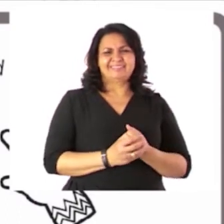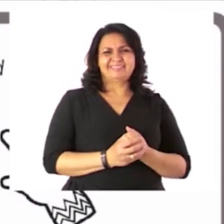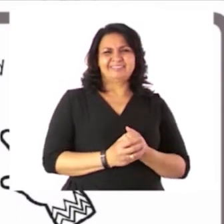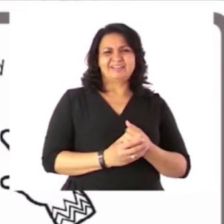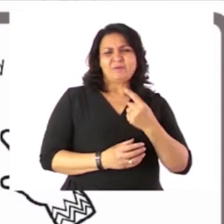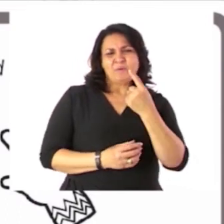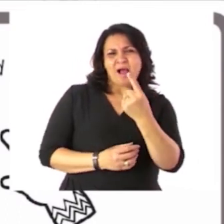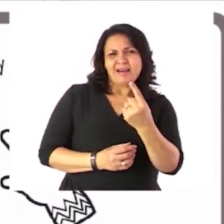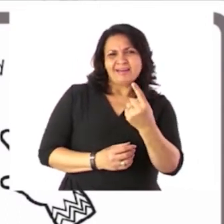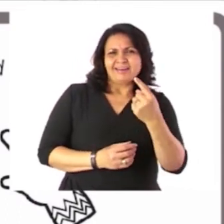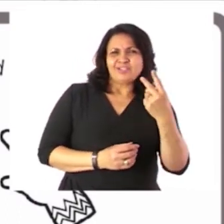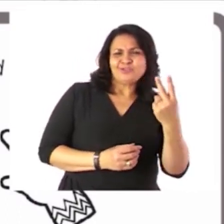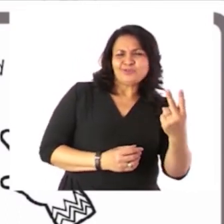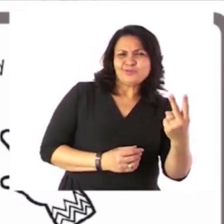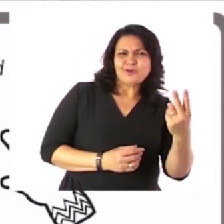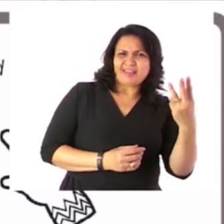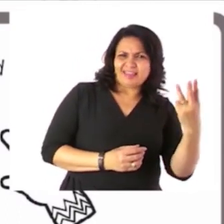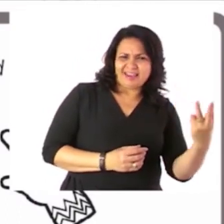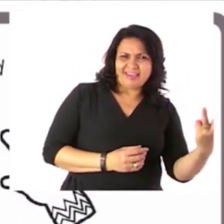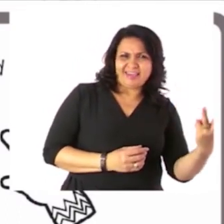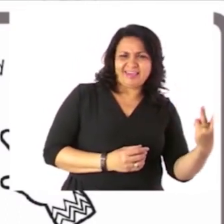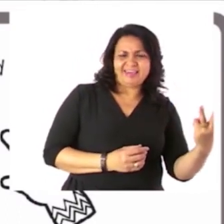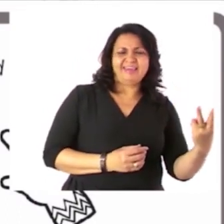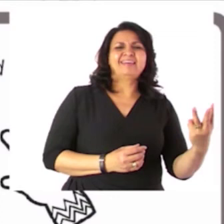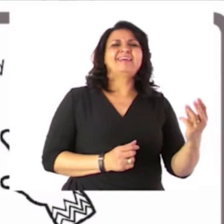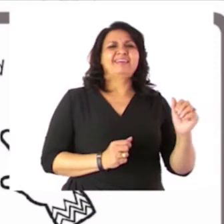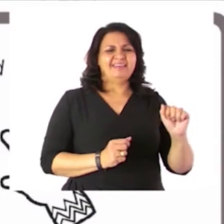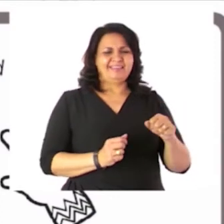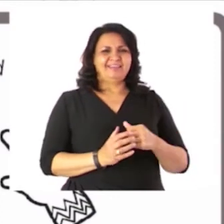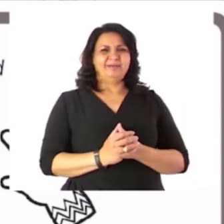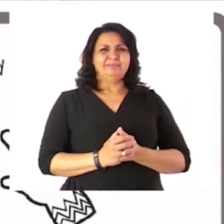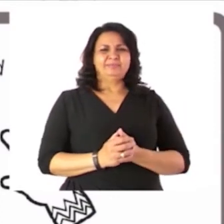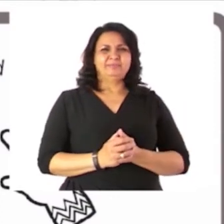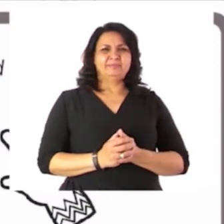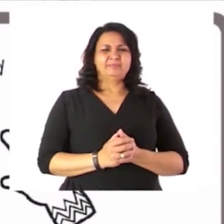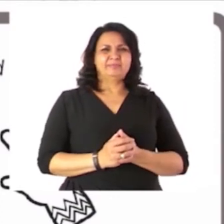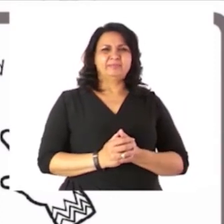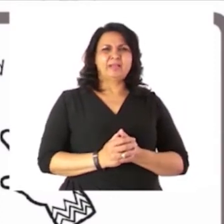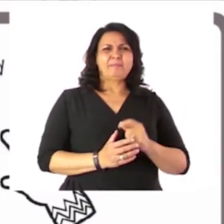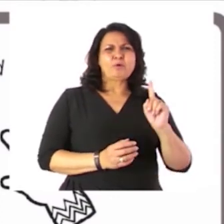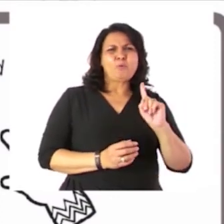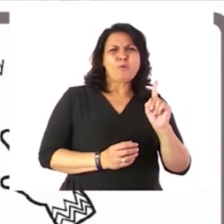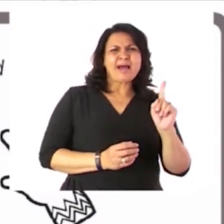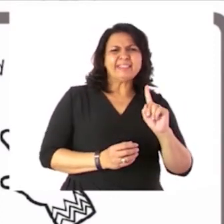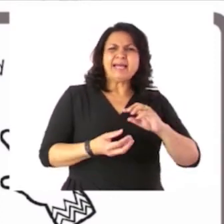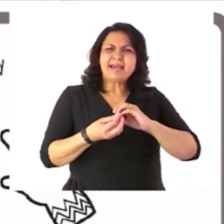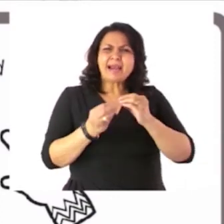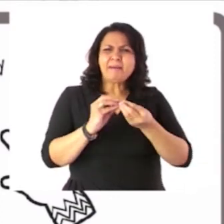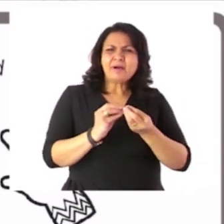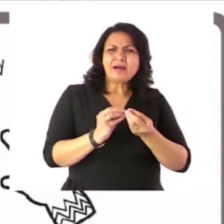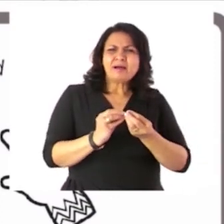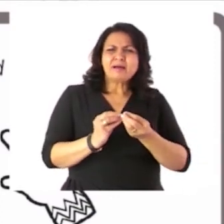1, 2, 3. You are correct. But what number do we have?